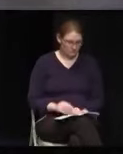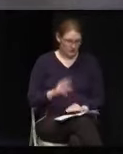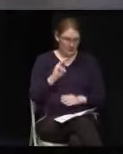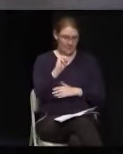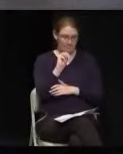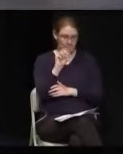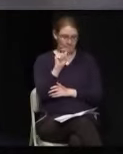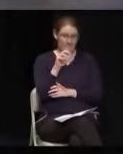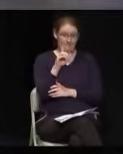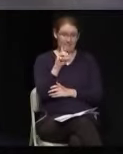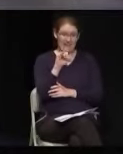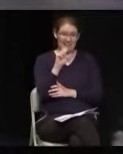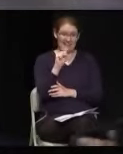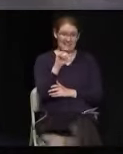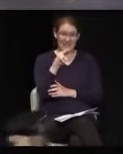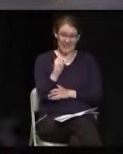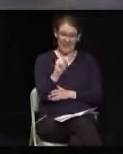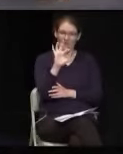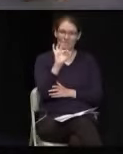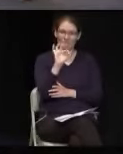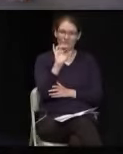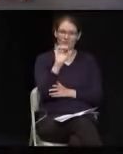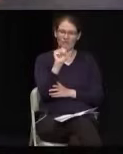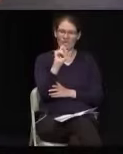Madison Faith Jones.